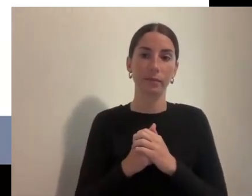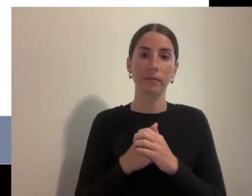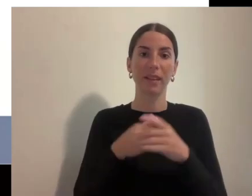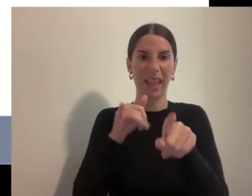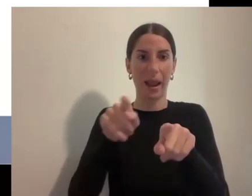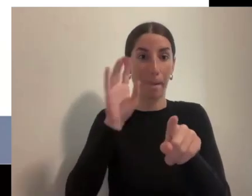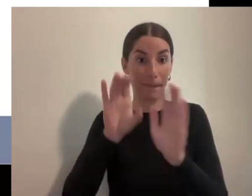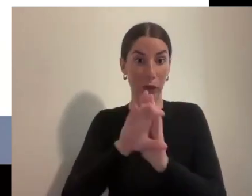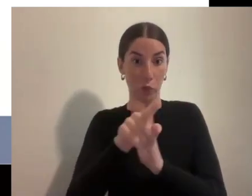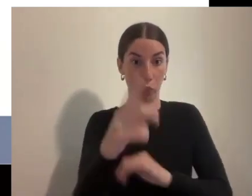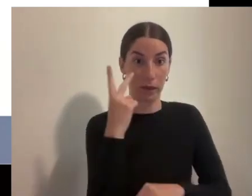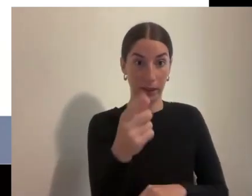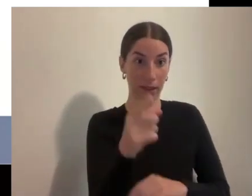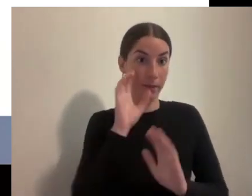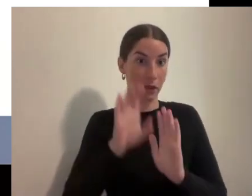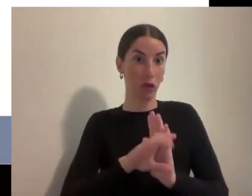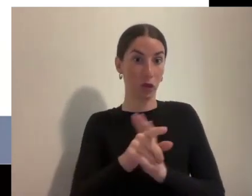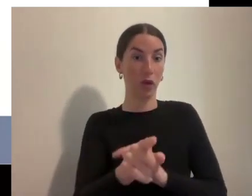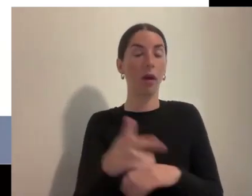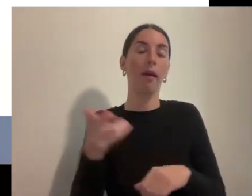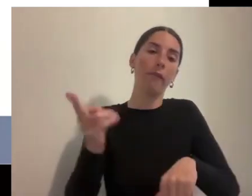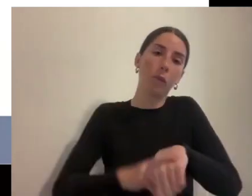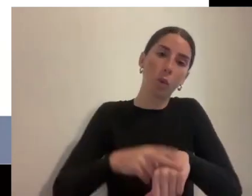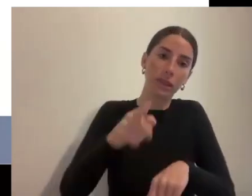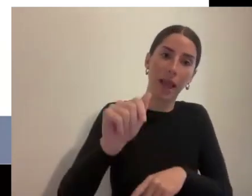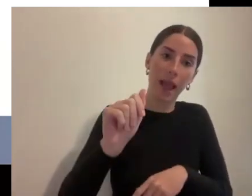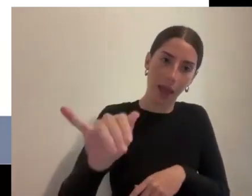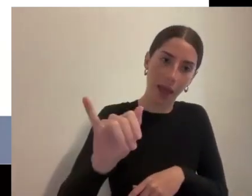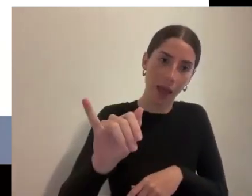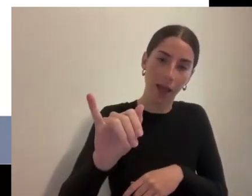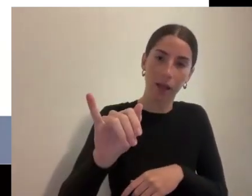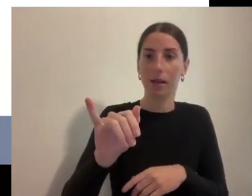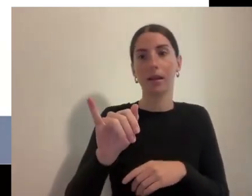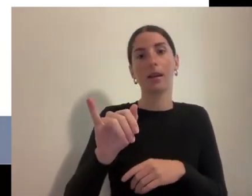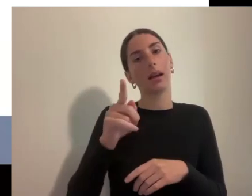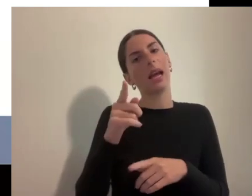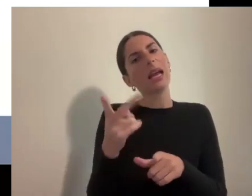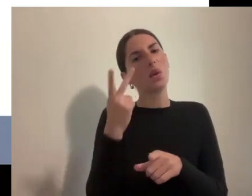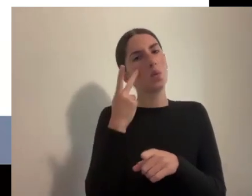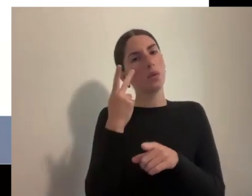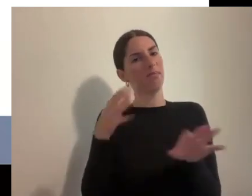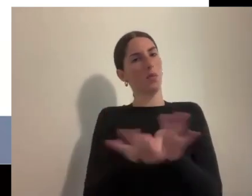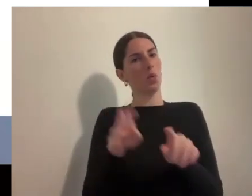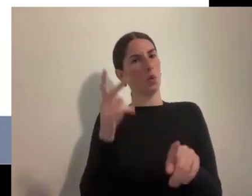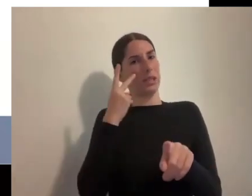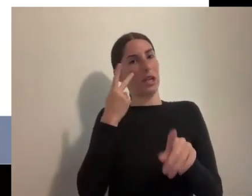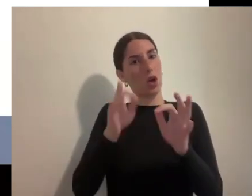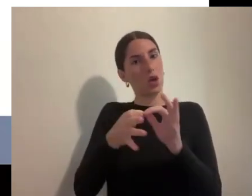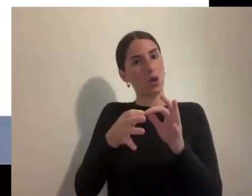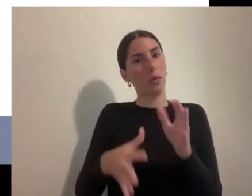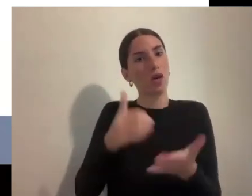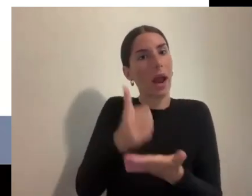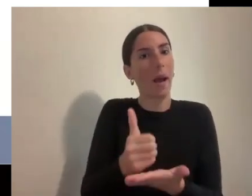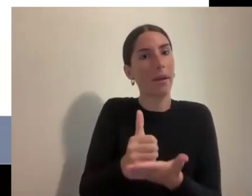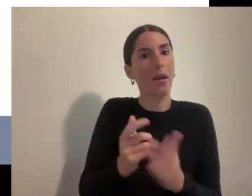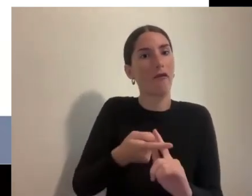image that you're looking at right now, of course, was generated by AI, and the idea was to see an interpreter being assisted